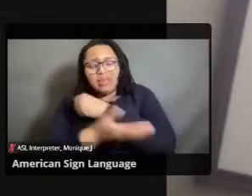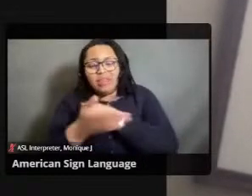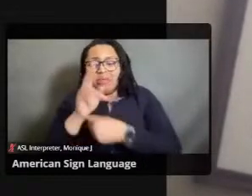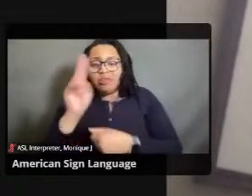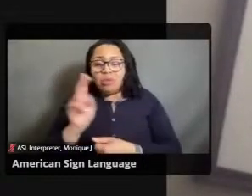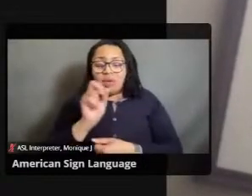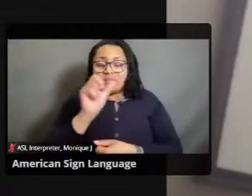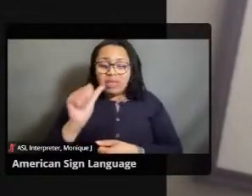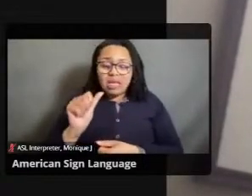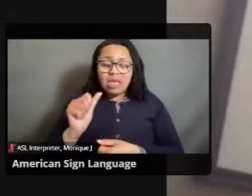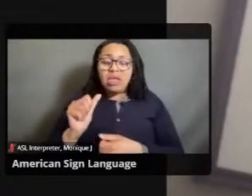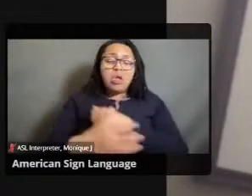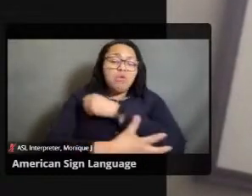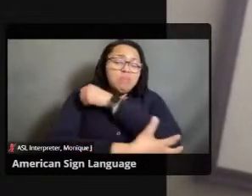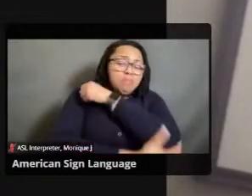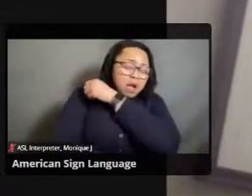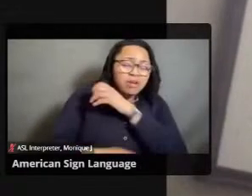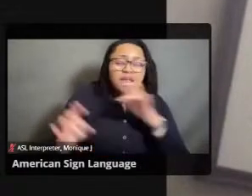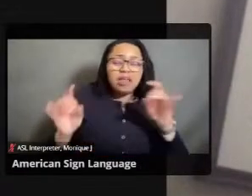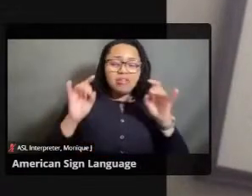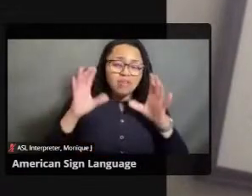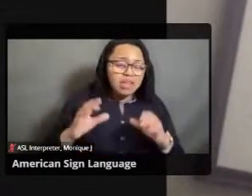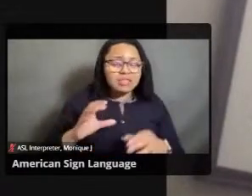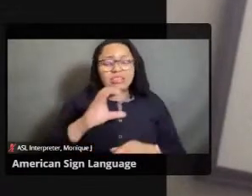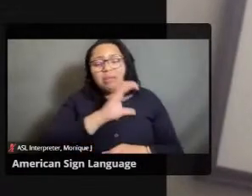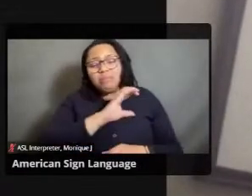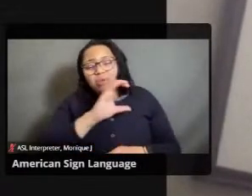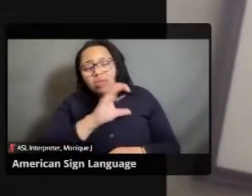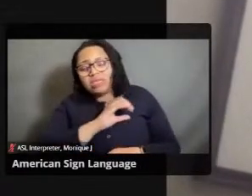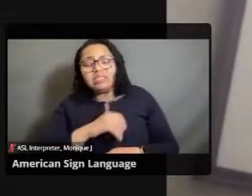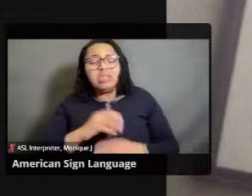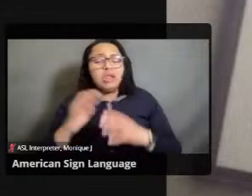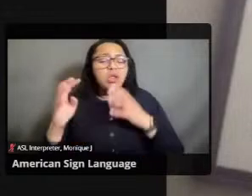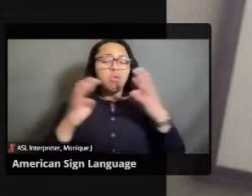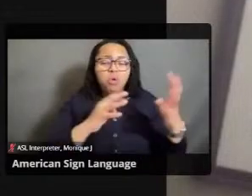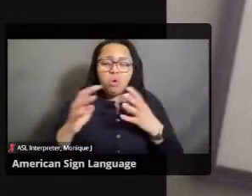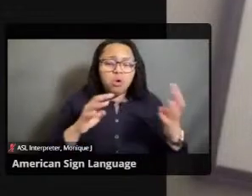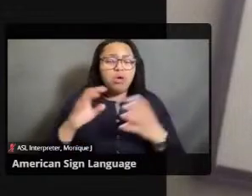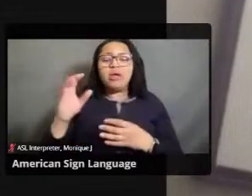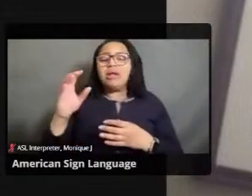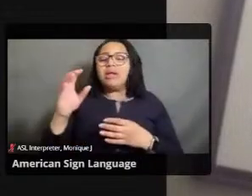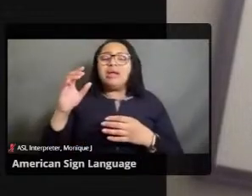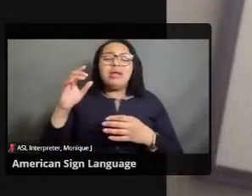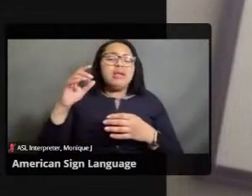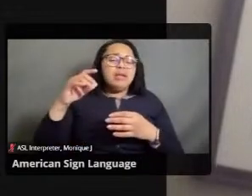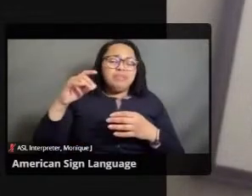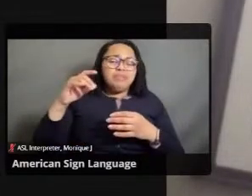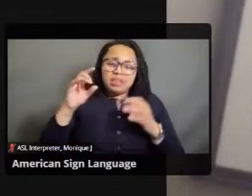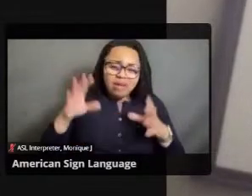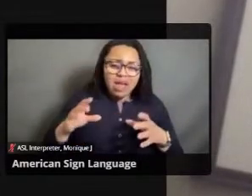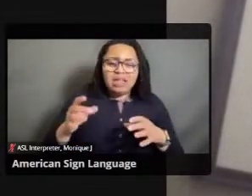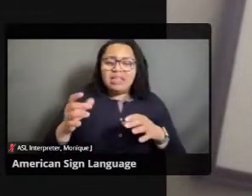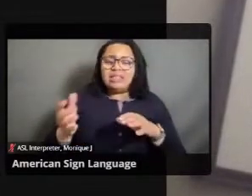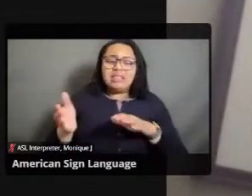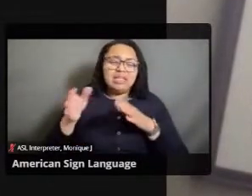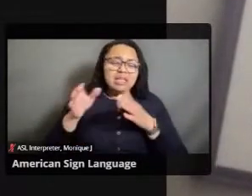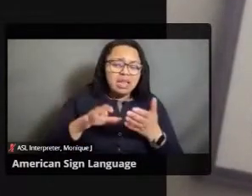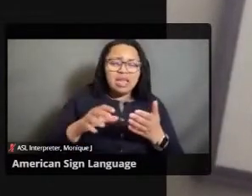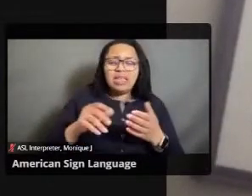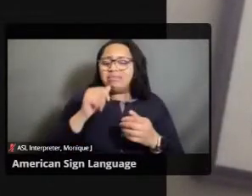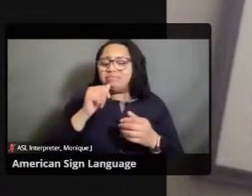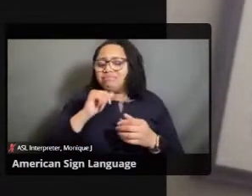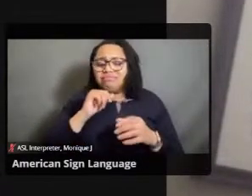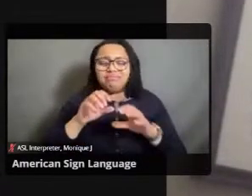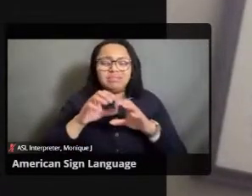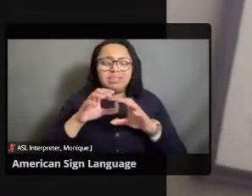and police violence and war and genocide cutting lives short in this death-dealing society,